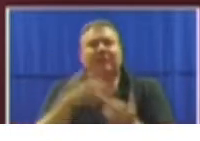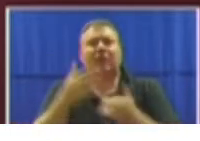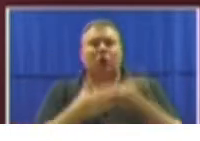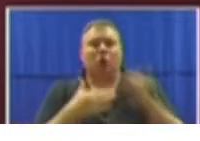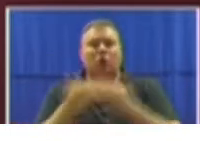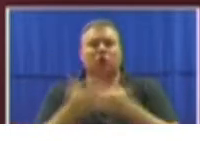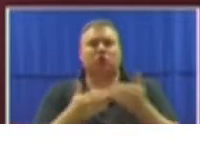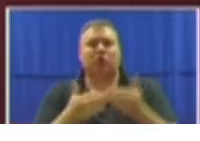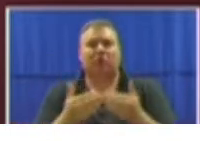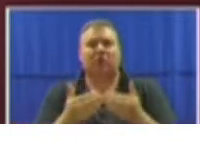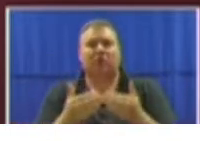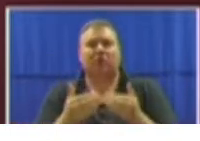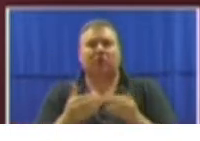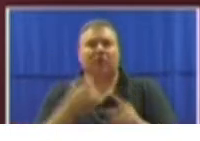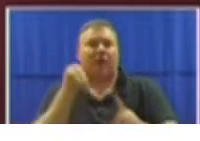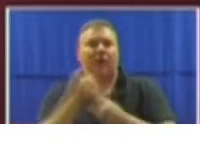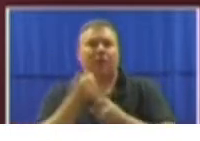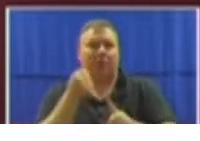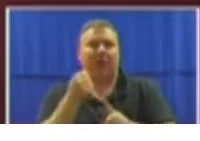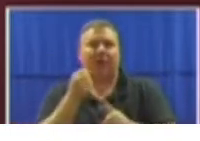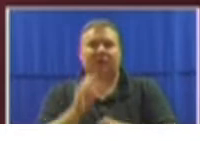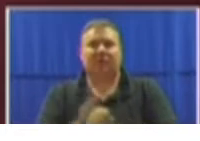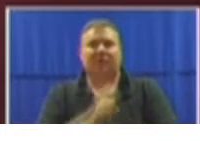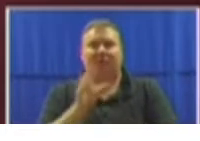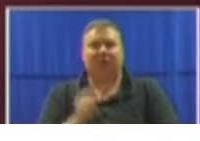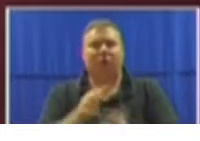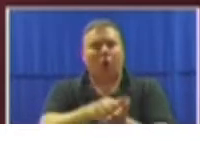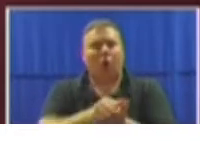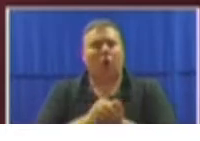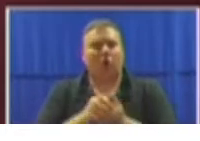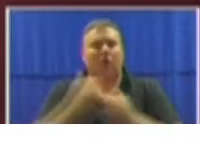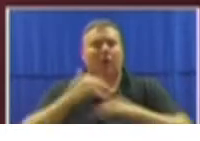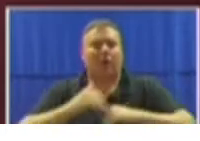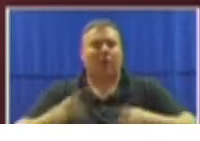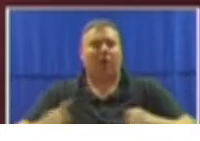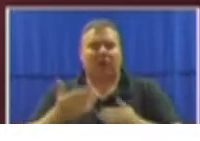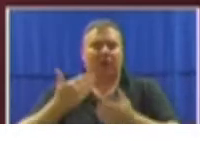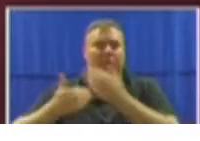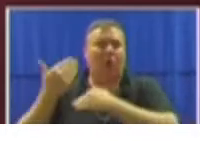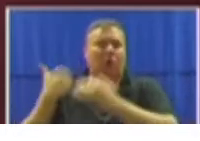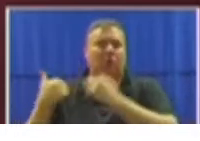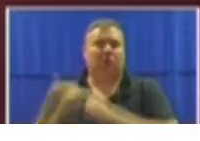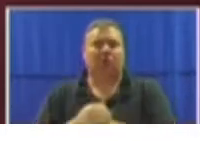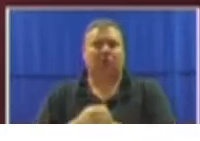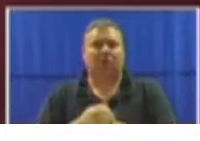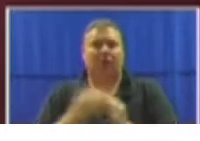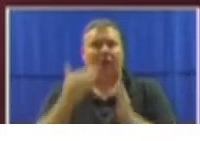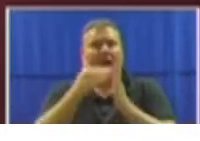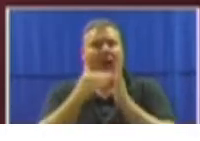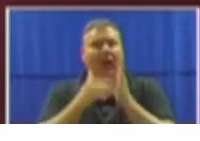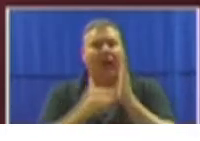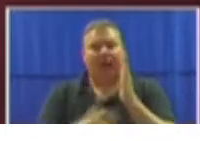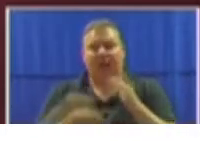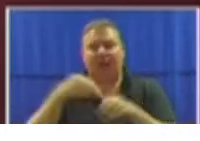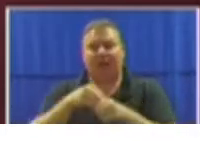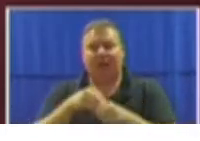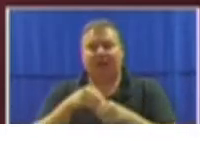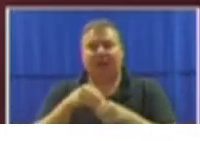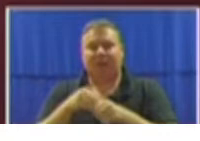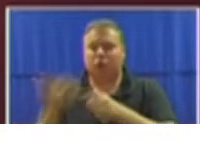the far-reaching impact of South Africa's colonial and apartheid past, which is layered with deeply